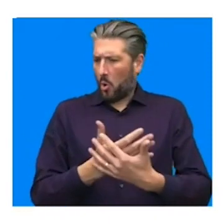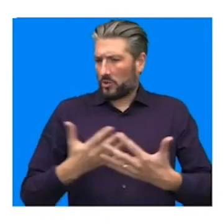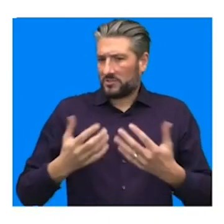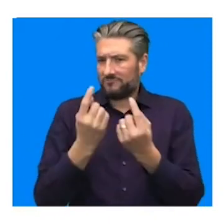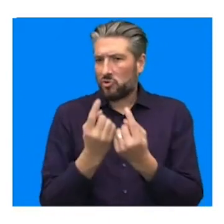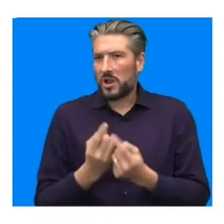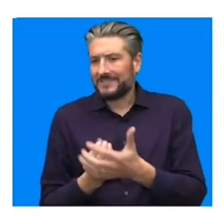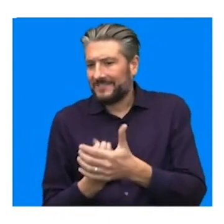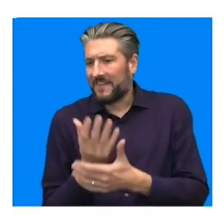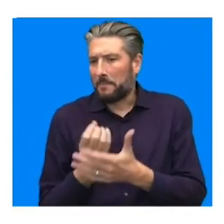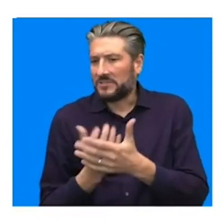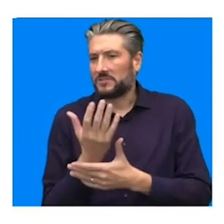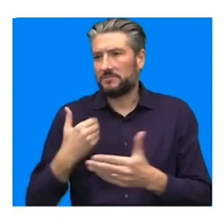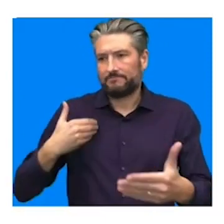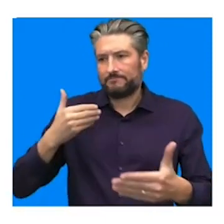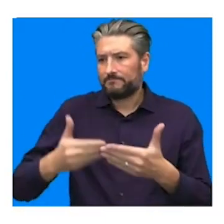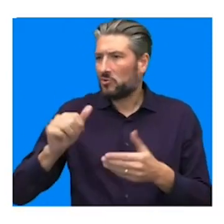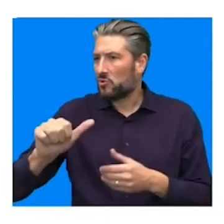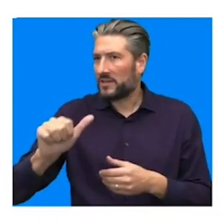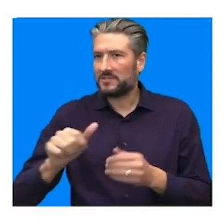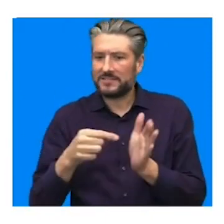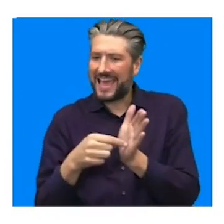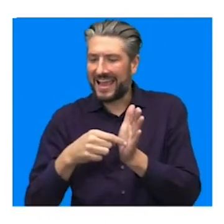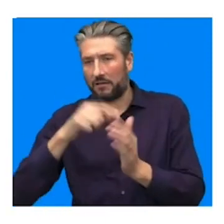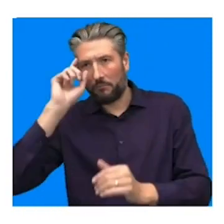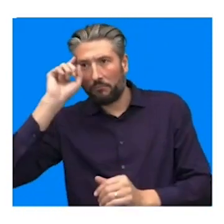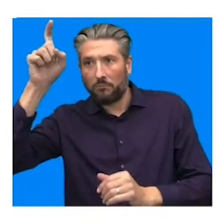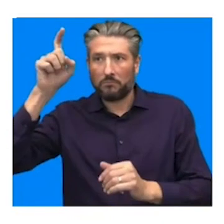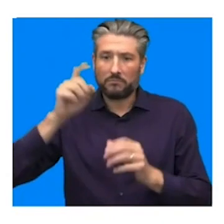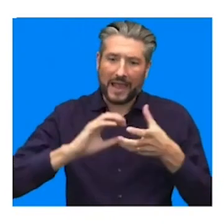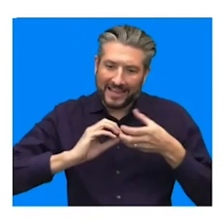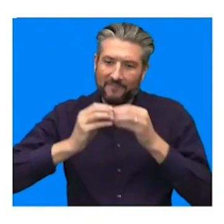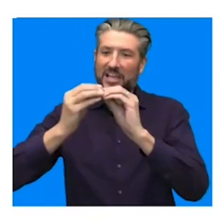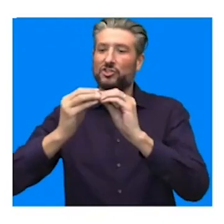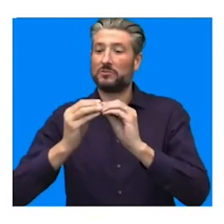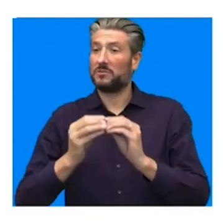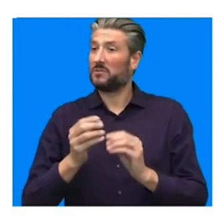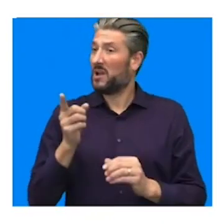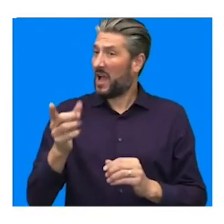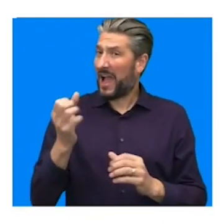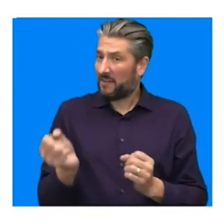tech innovation. So is this the type of call that you get all the time?